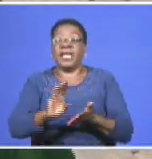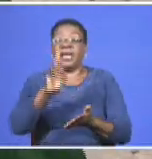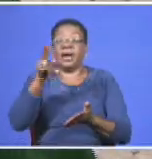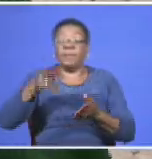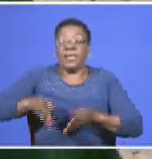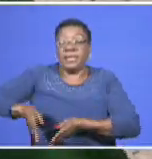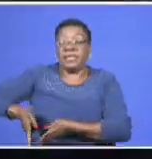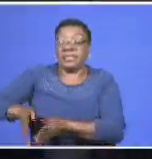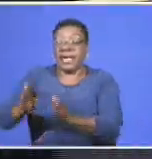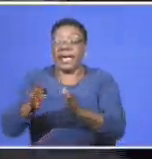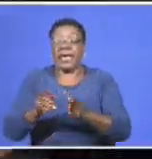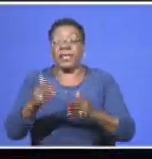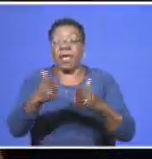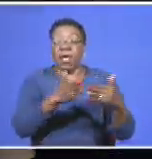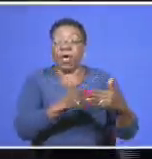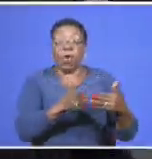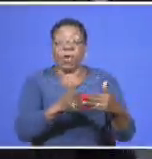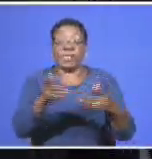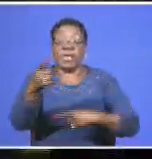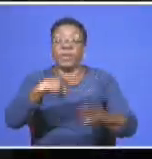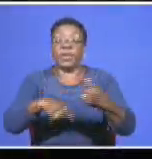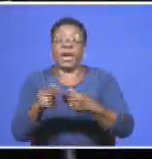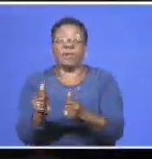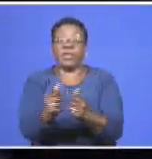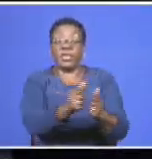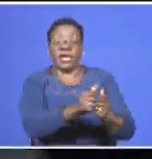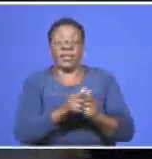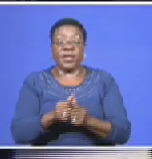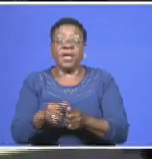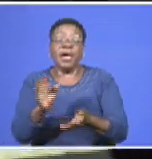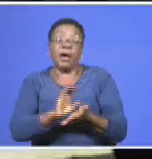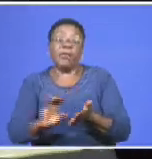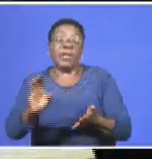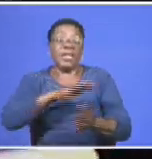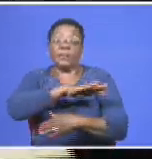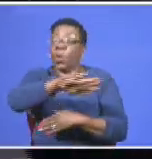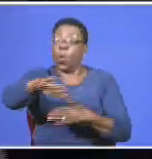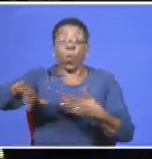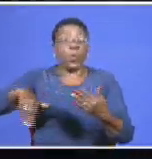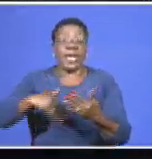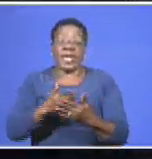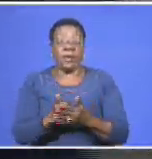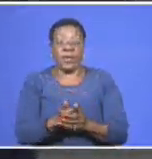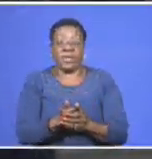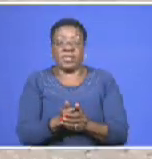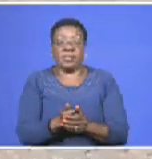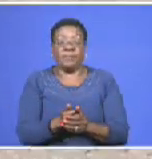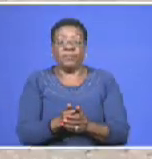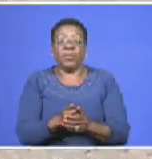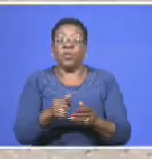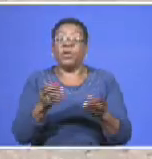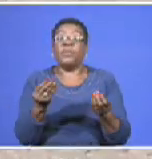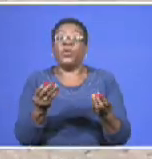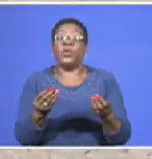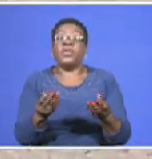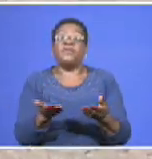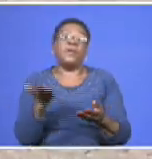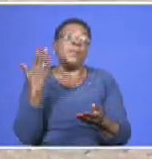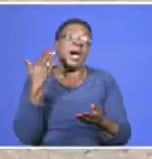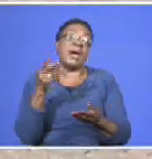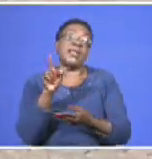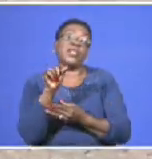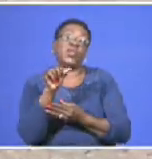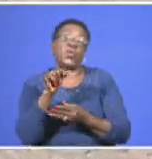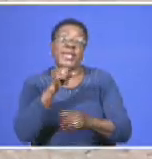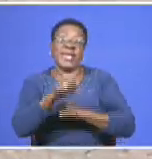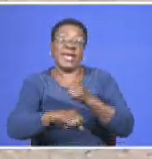pass, and then we come together and we just gang the whole area. We're getting ready to set up all the challenges because we've been doing it for the last 20 plus years, so this